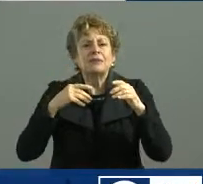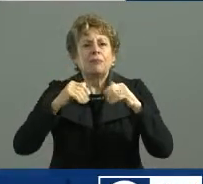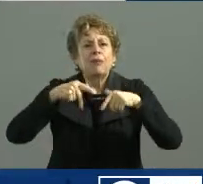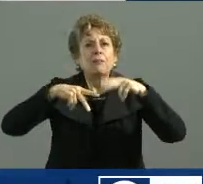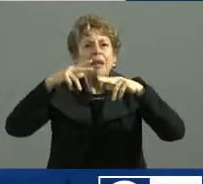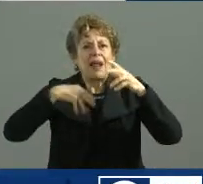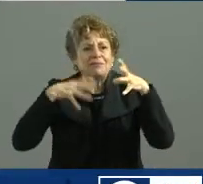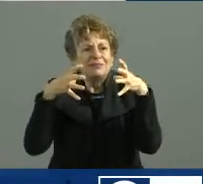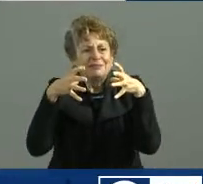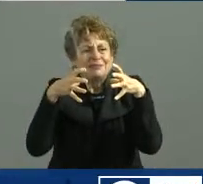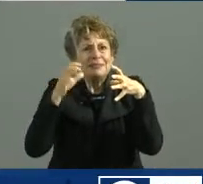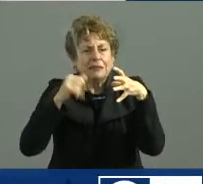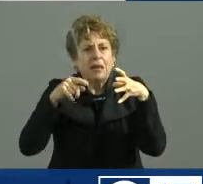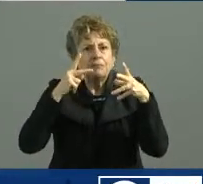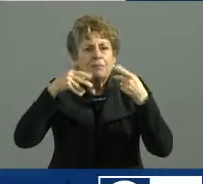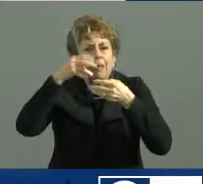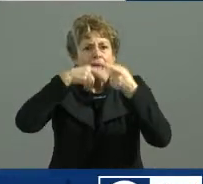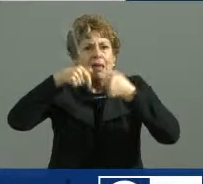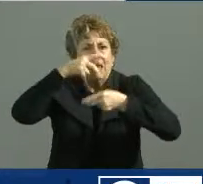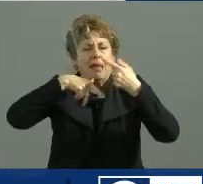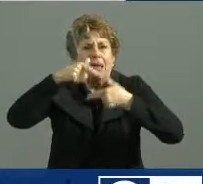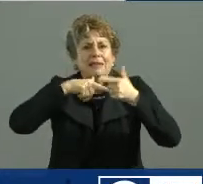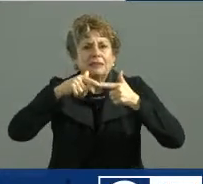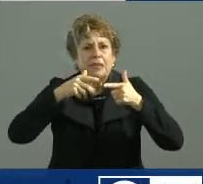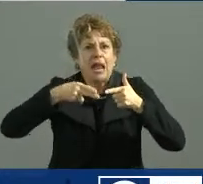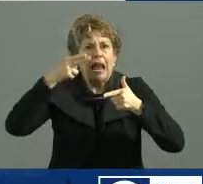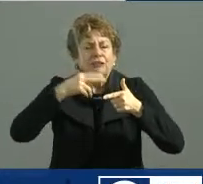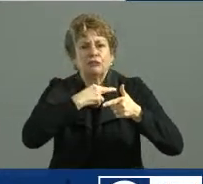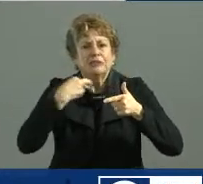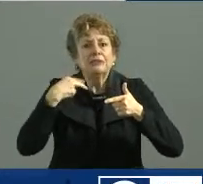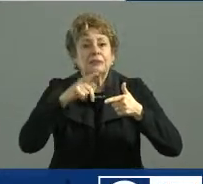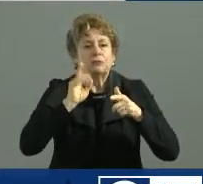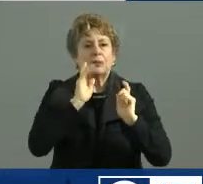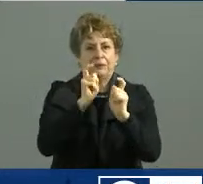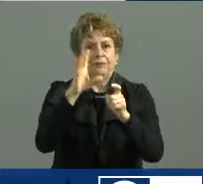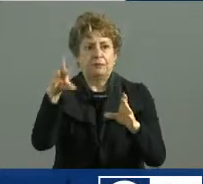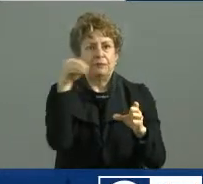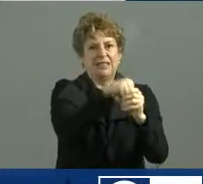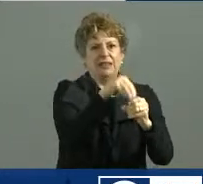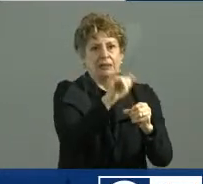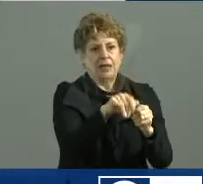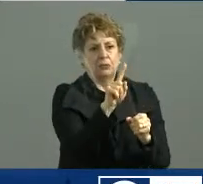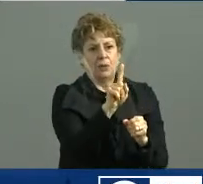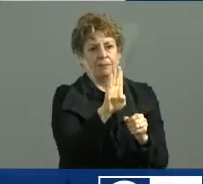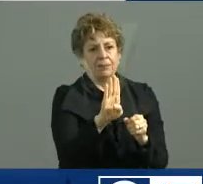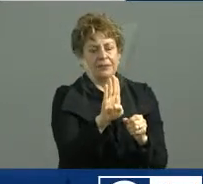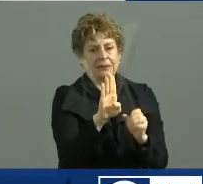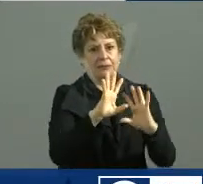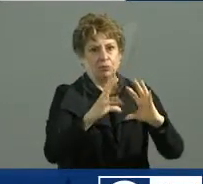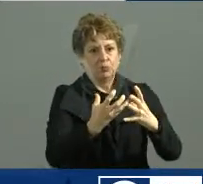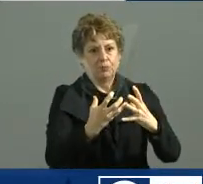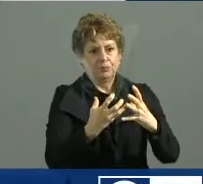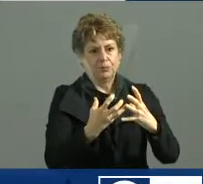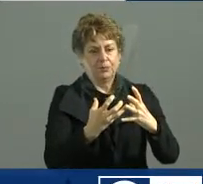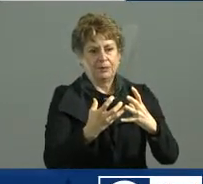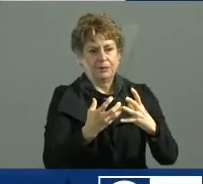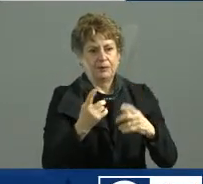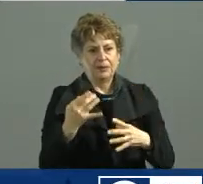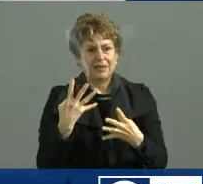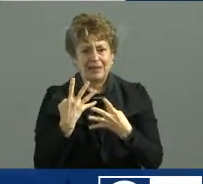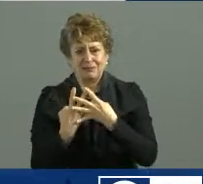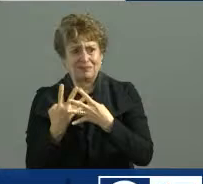So in the prioritized phase 1B, any prisoners or inmates that are over 75 will be included in that